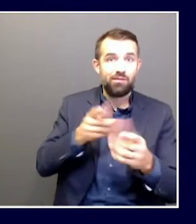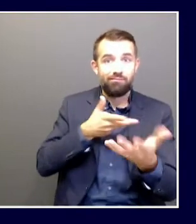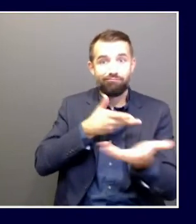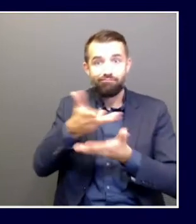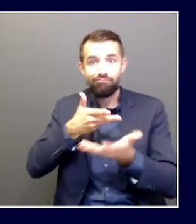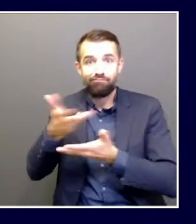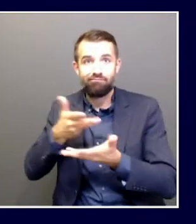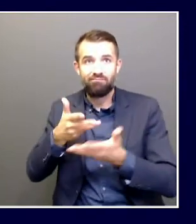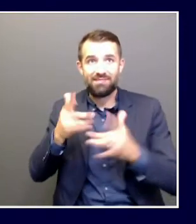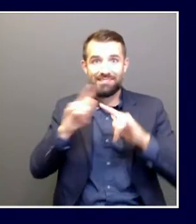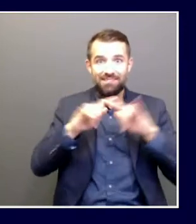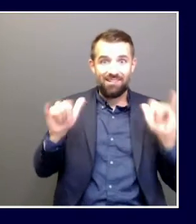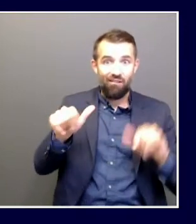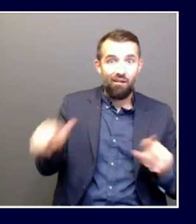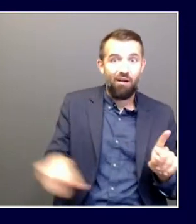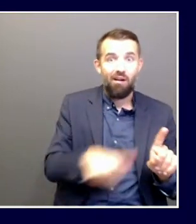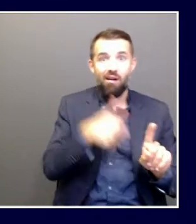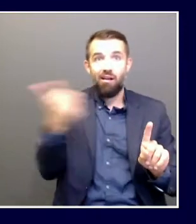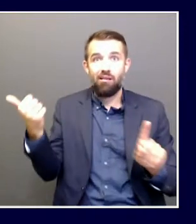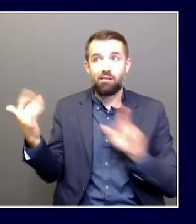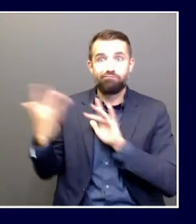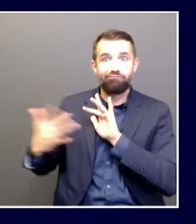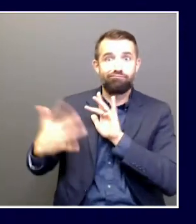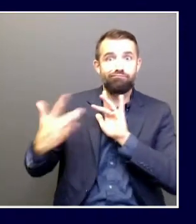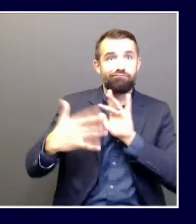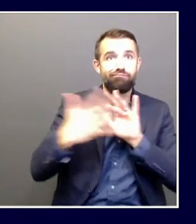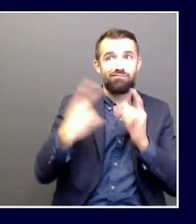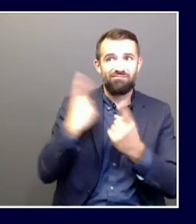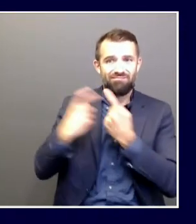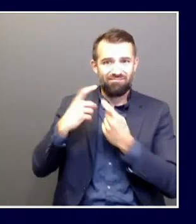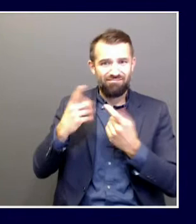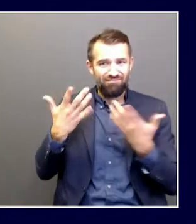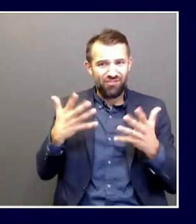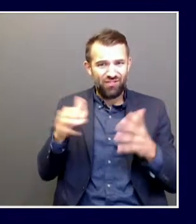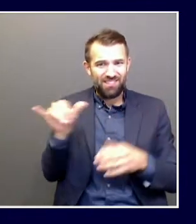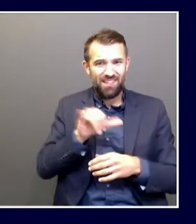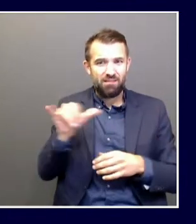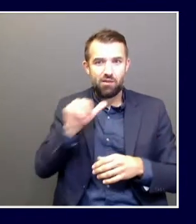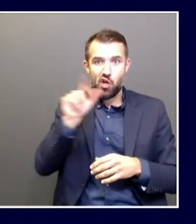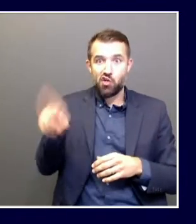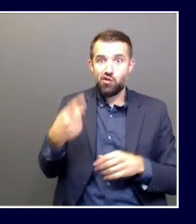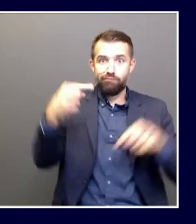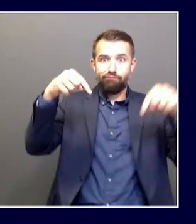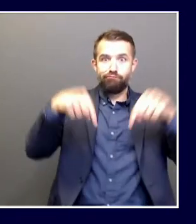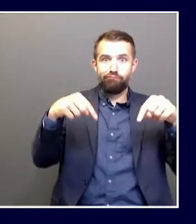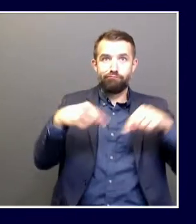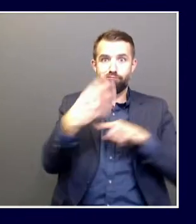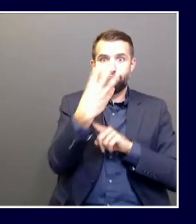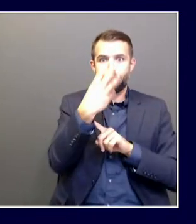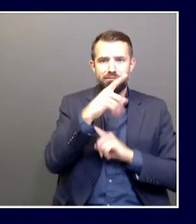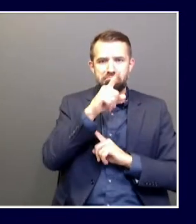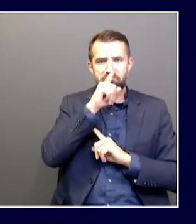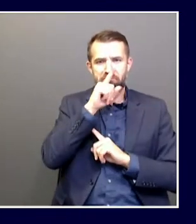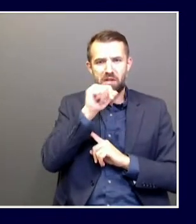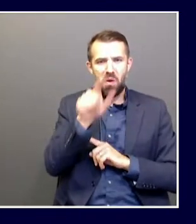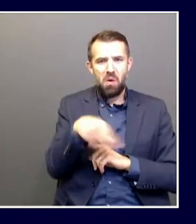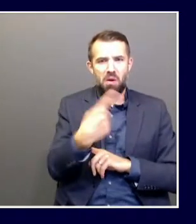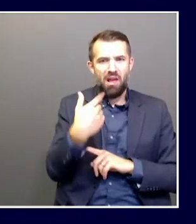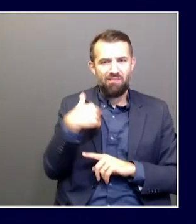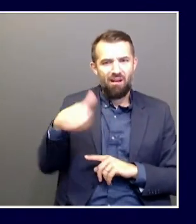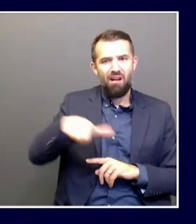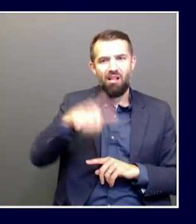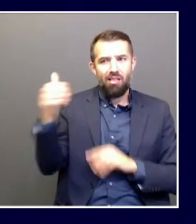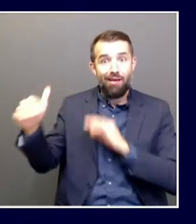questions from the public, from other outlets, from constituents all the time, and we do our best to try to answer those questions. So we